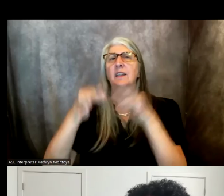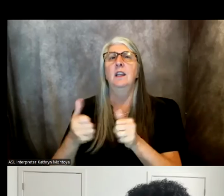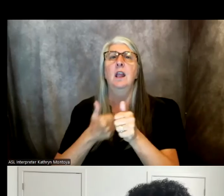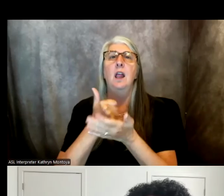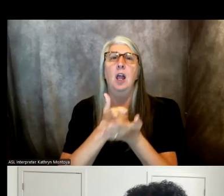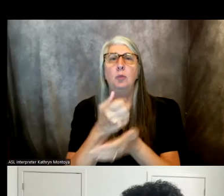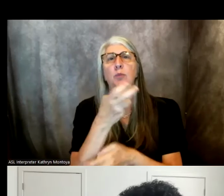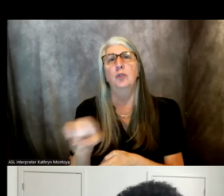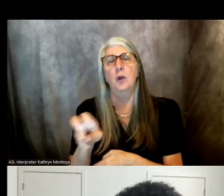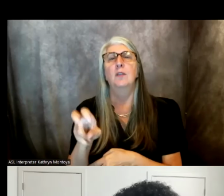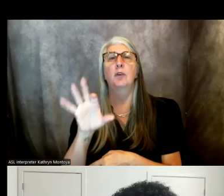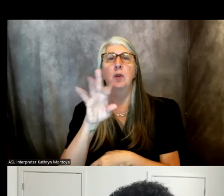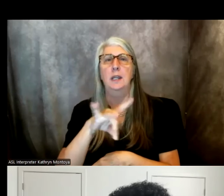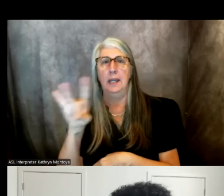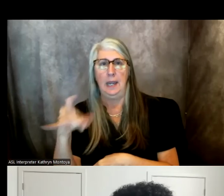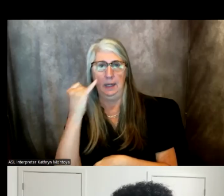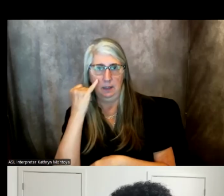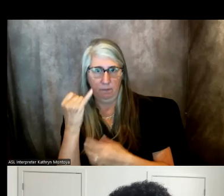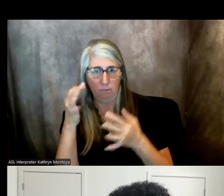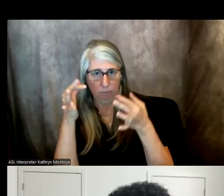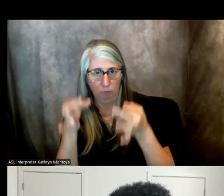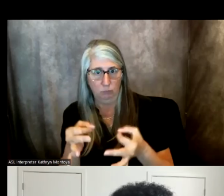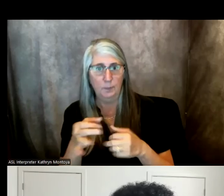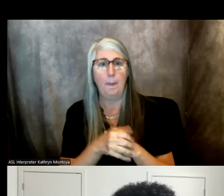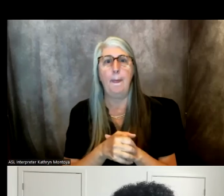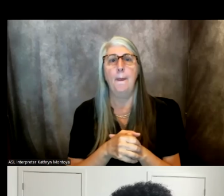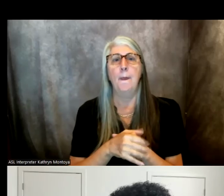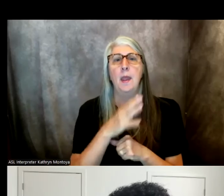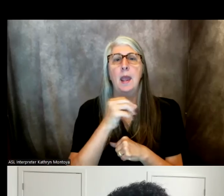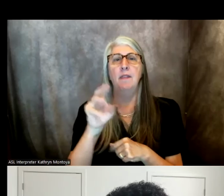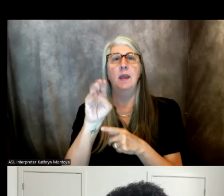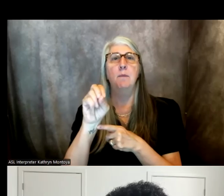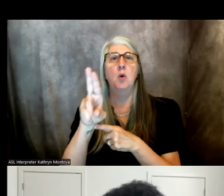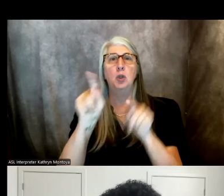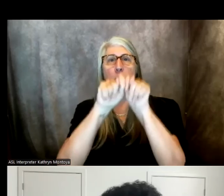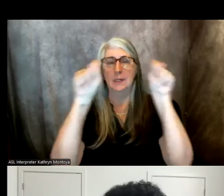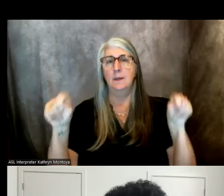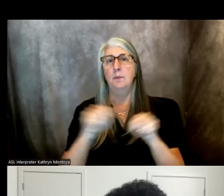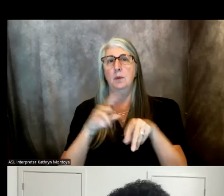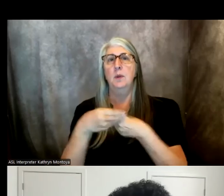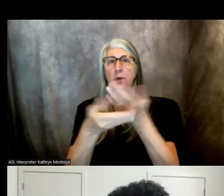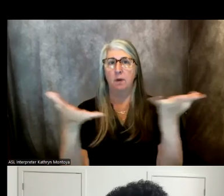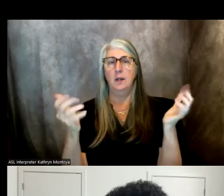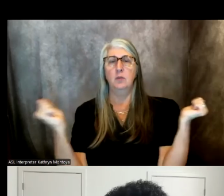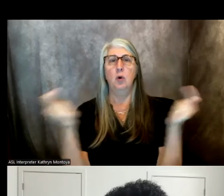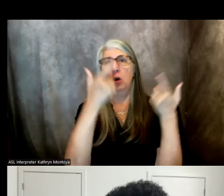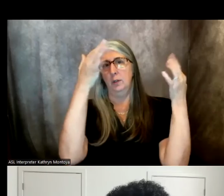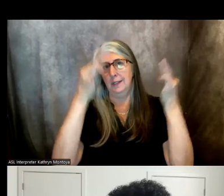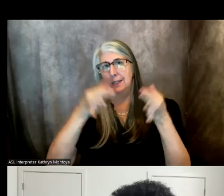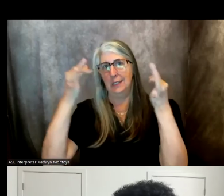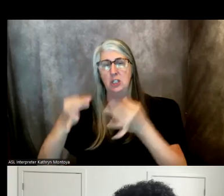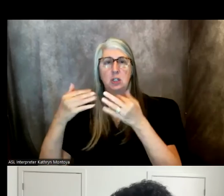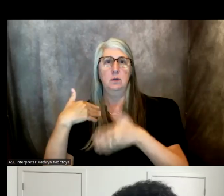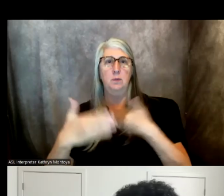calls to 988. We also provided an MOU template at the end of this process such that all of the decisions made throughout this